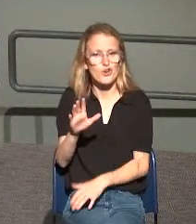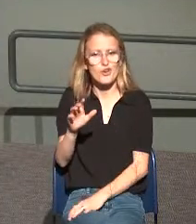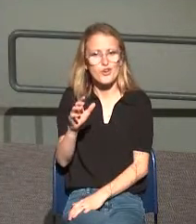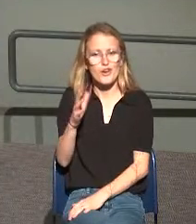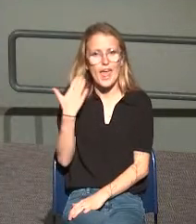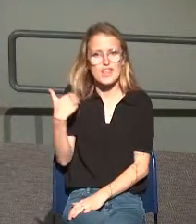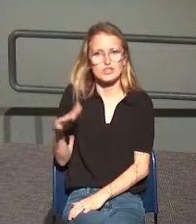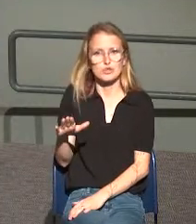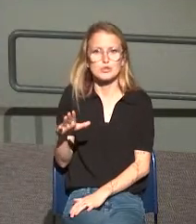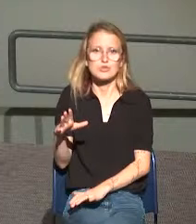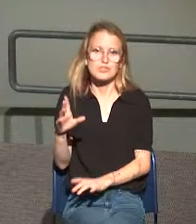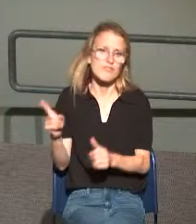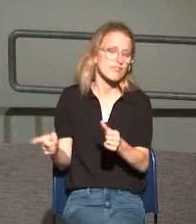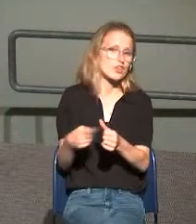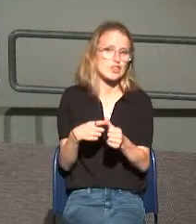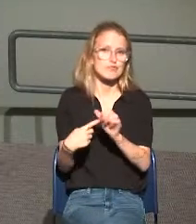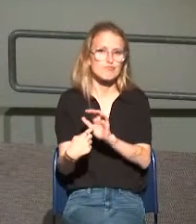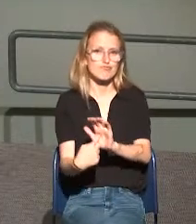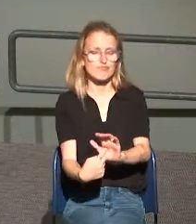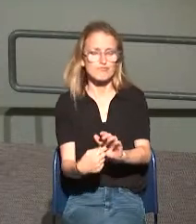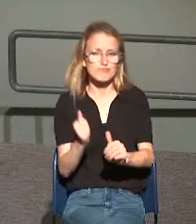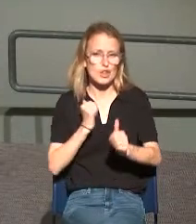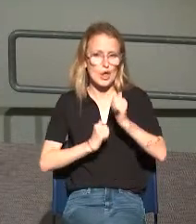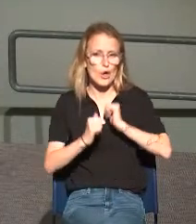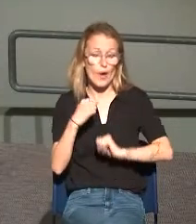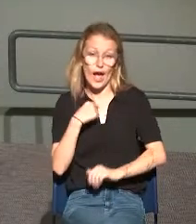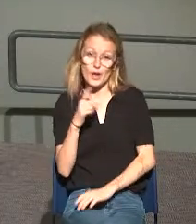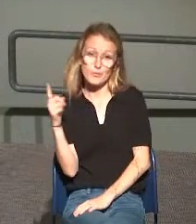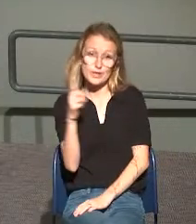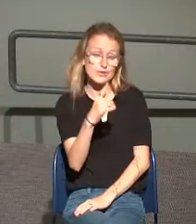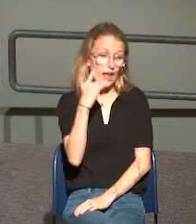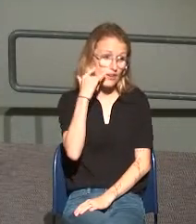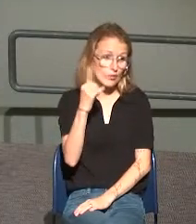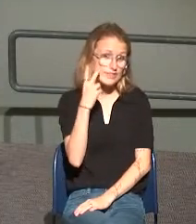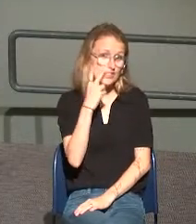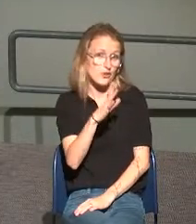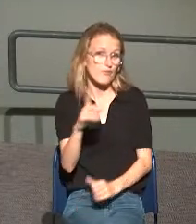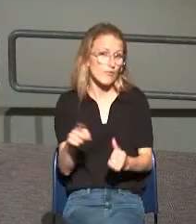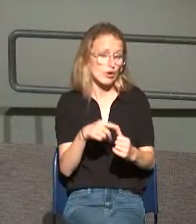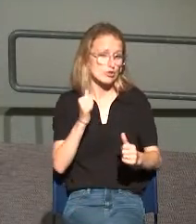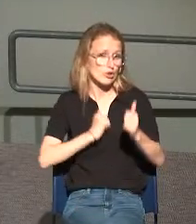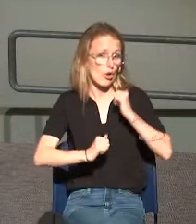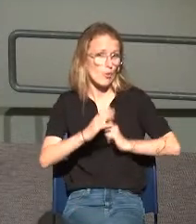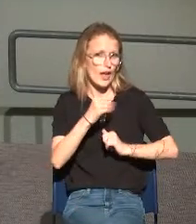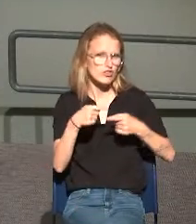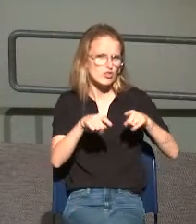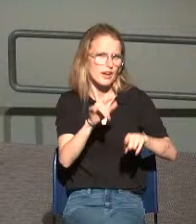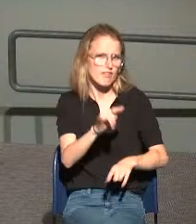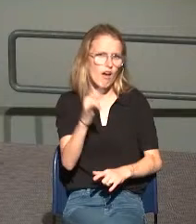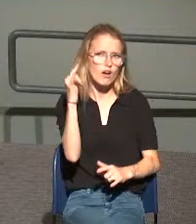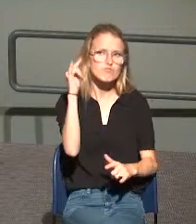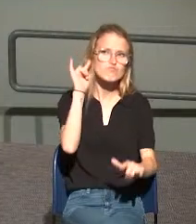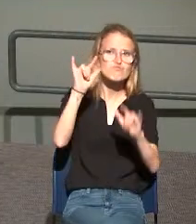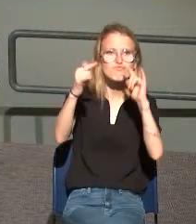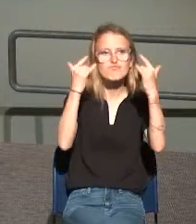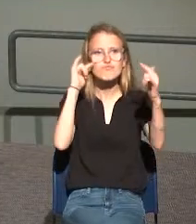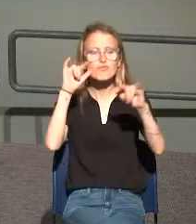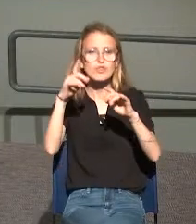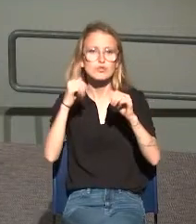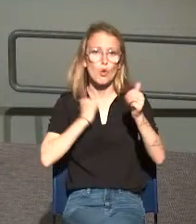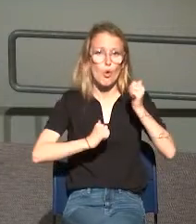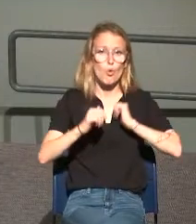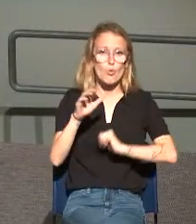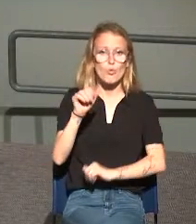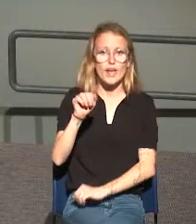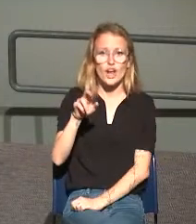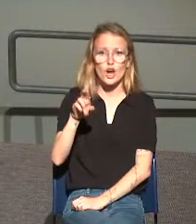Women Military Aviators, and I went out to California to see her debut, and at that air show, the air boss pulled aside